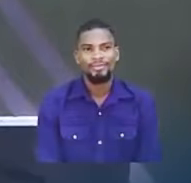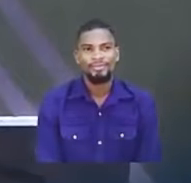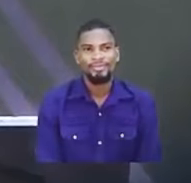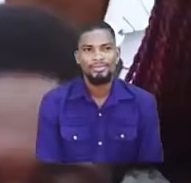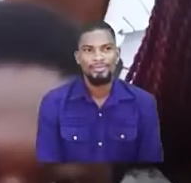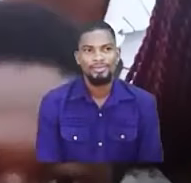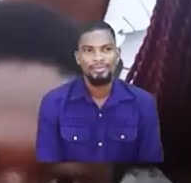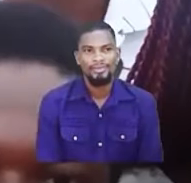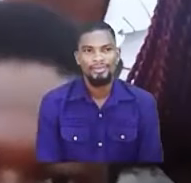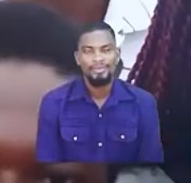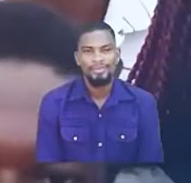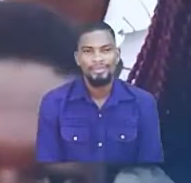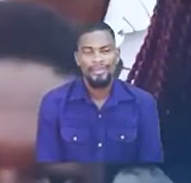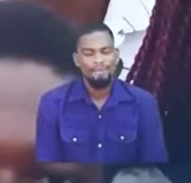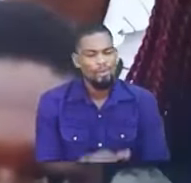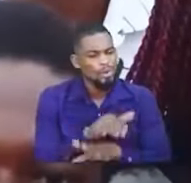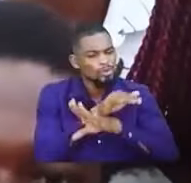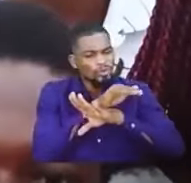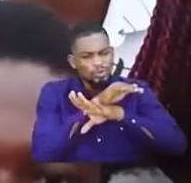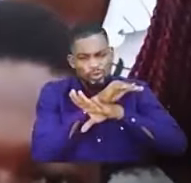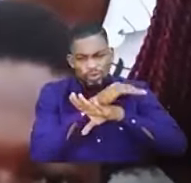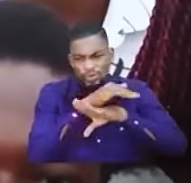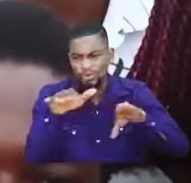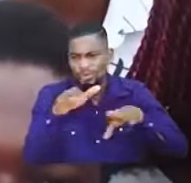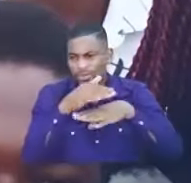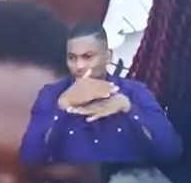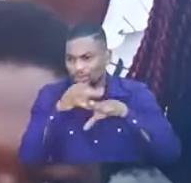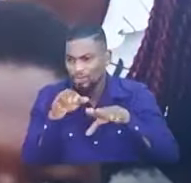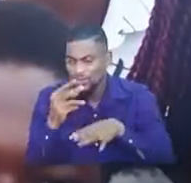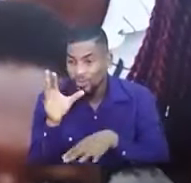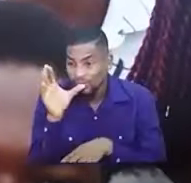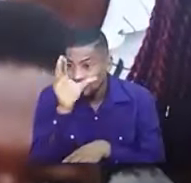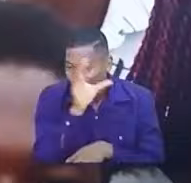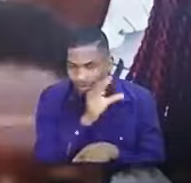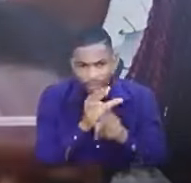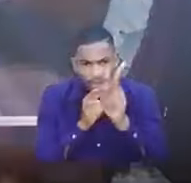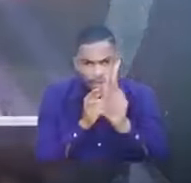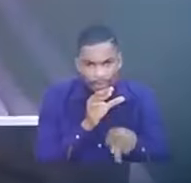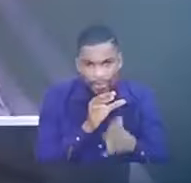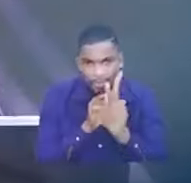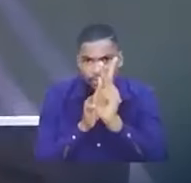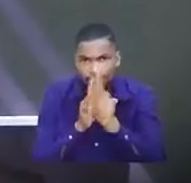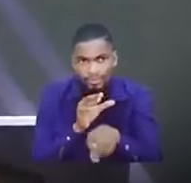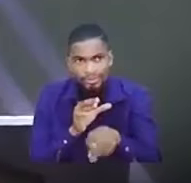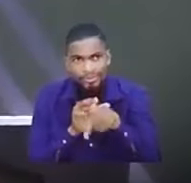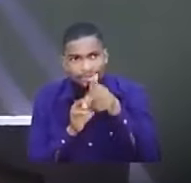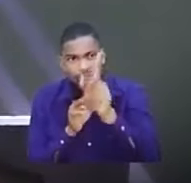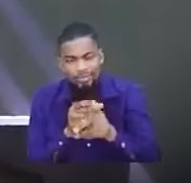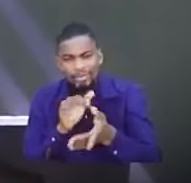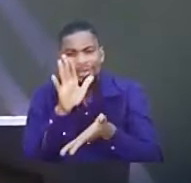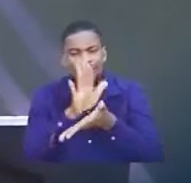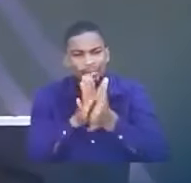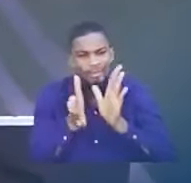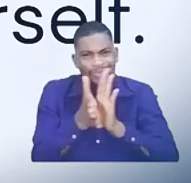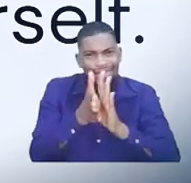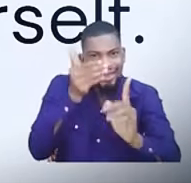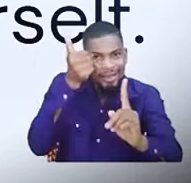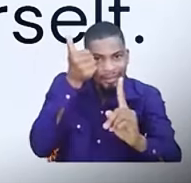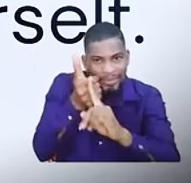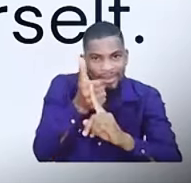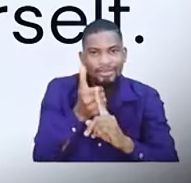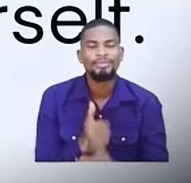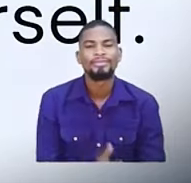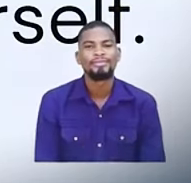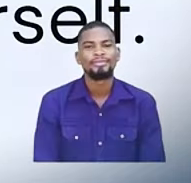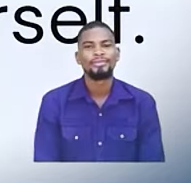But do you not only look for such things in people? Be one yourself. Yeah. Do